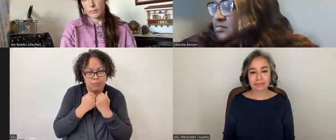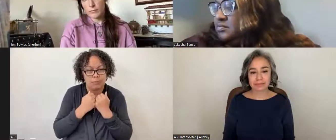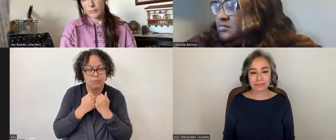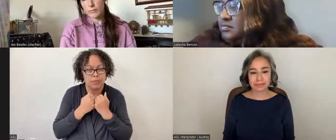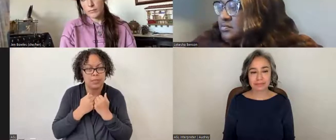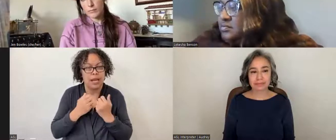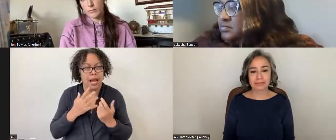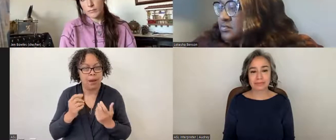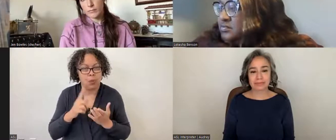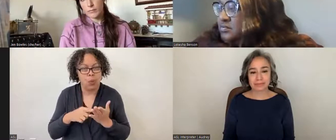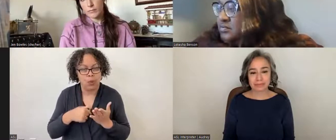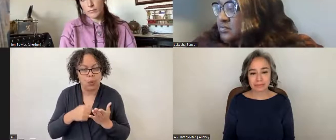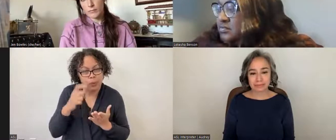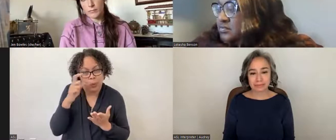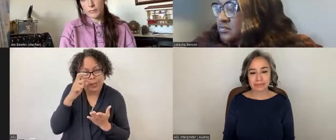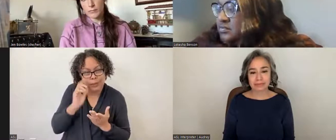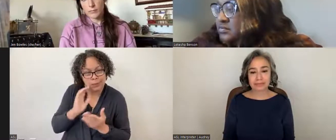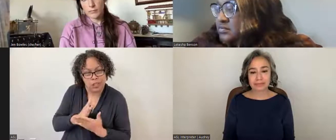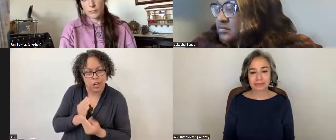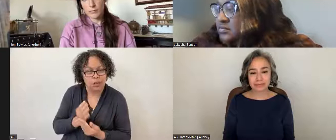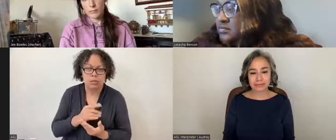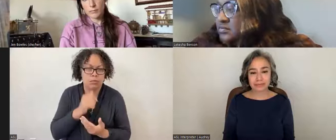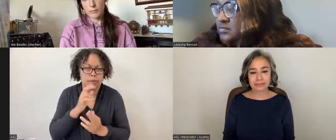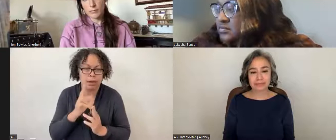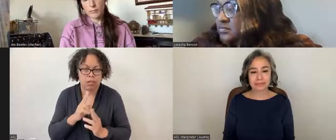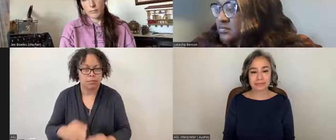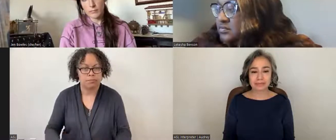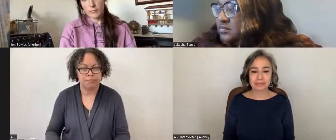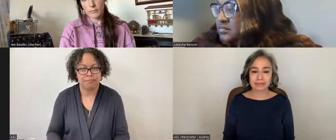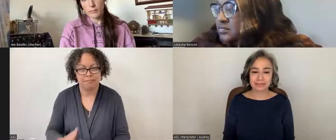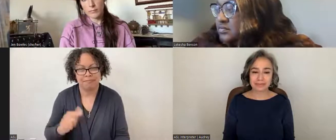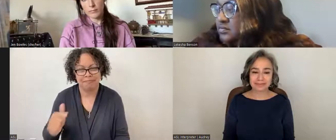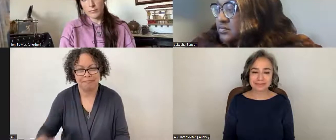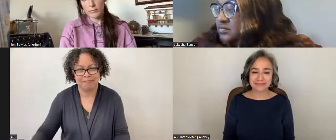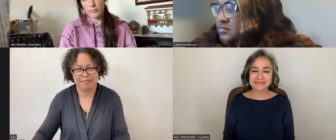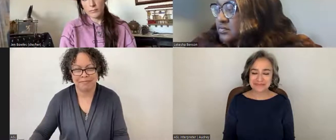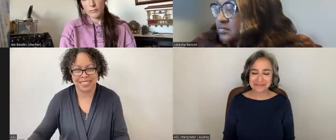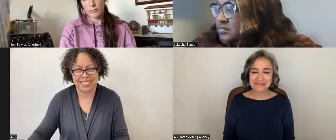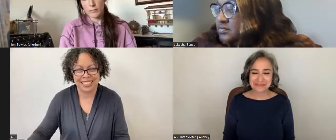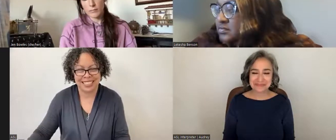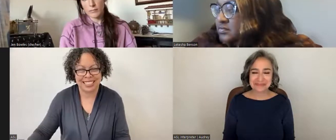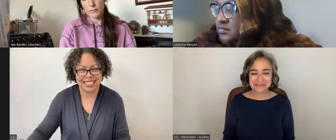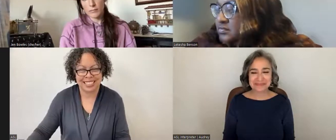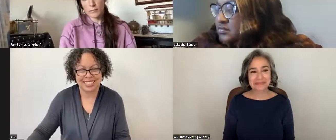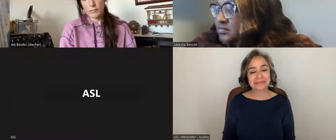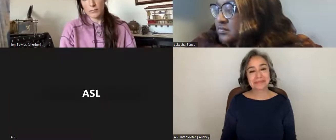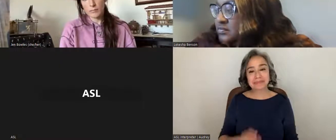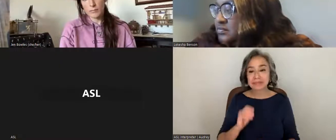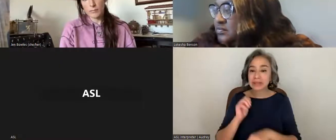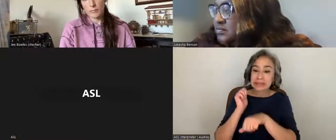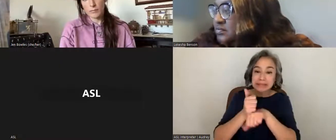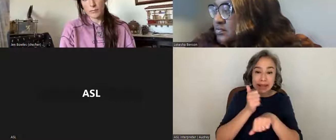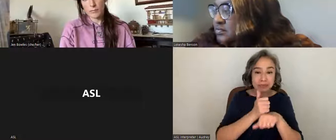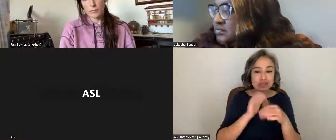they hold as wisdom, and you're not honoring that. And establishing the relationships, of course, but